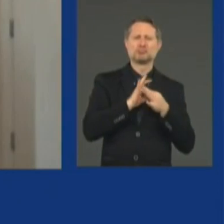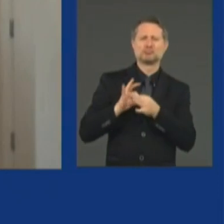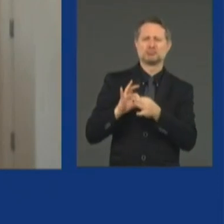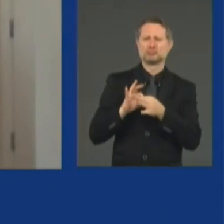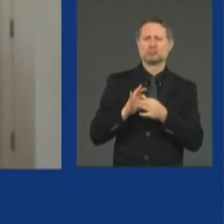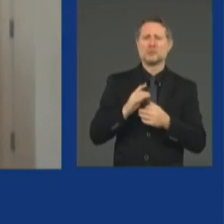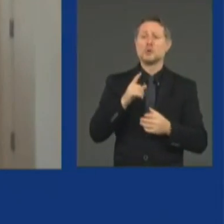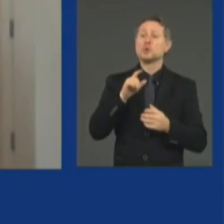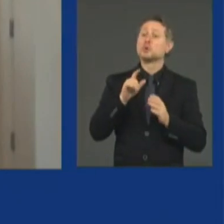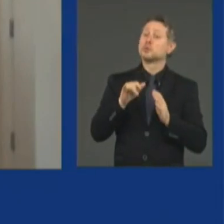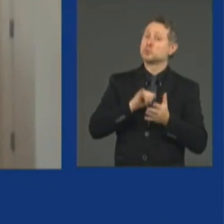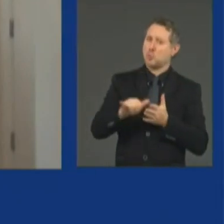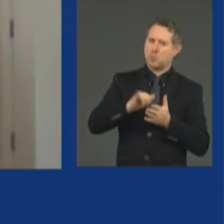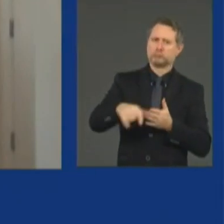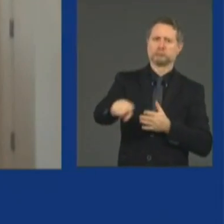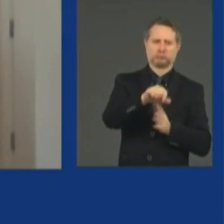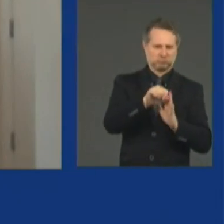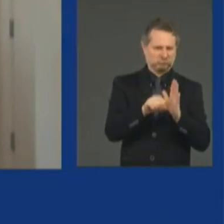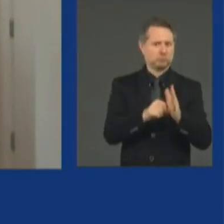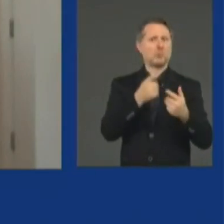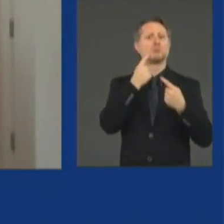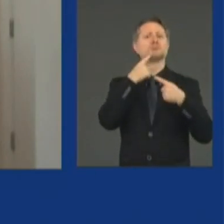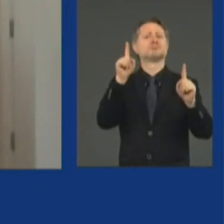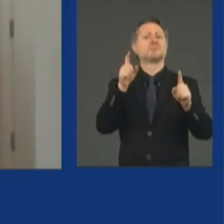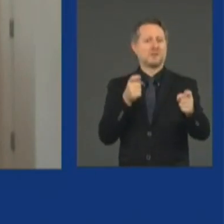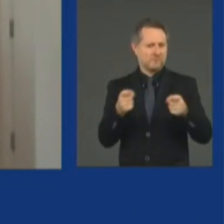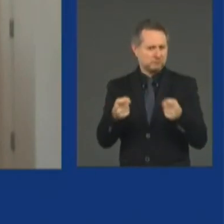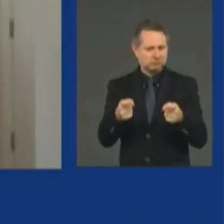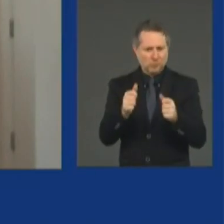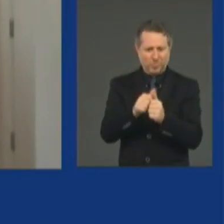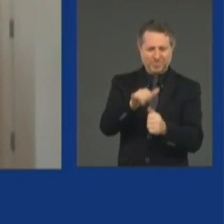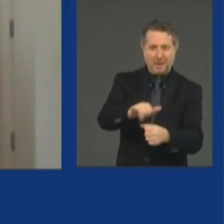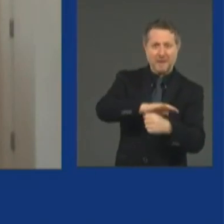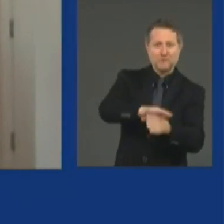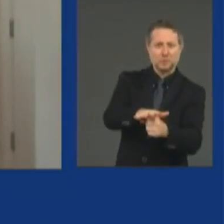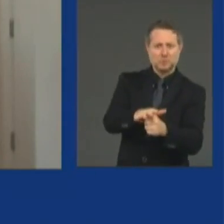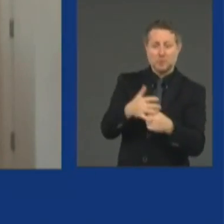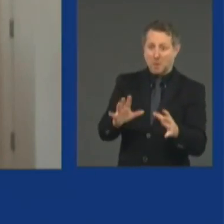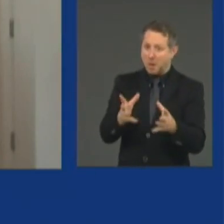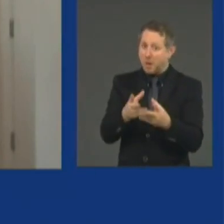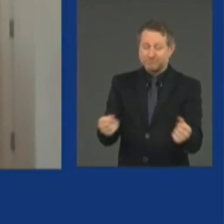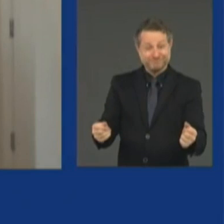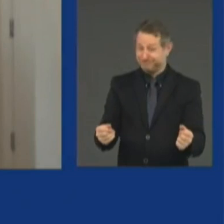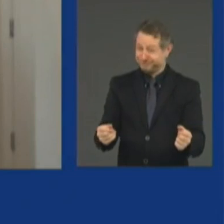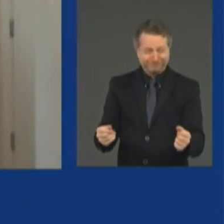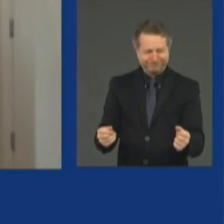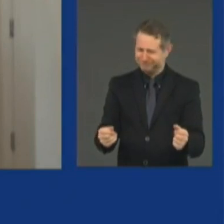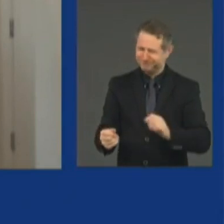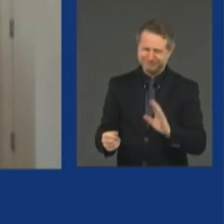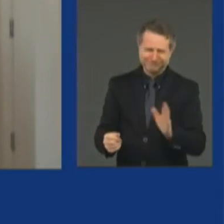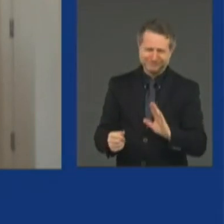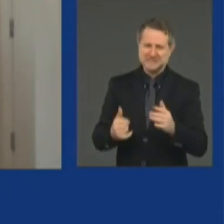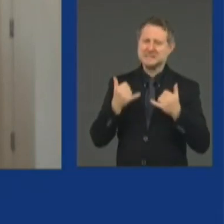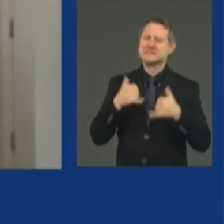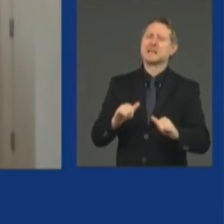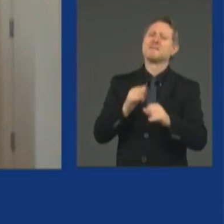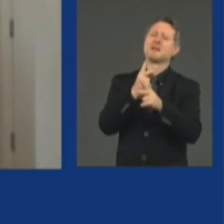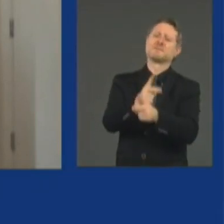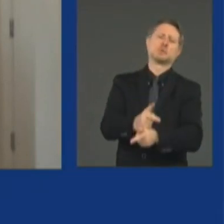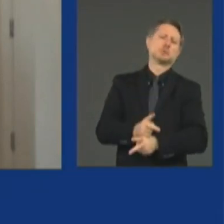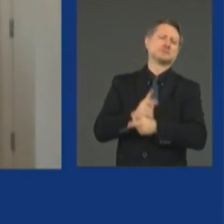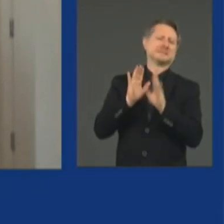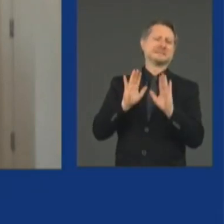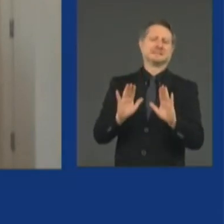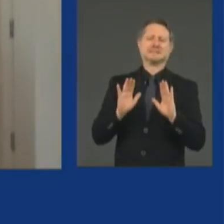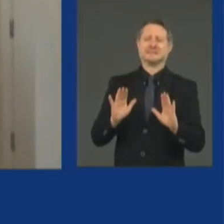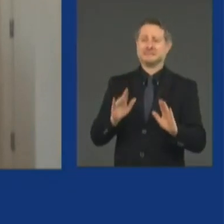successfully contained the virus for now, but New York is not out of the woods yet. No state, no country is. As you reopen, New York must